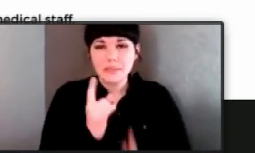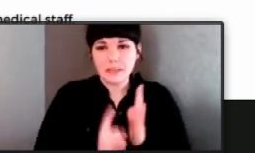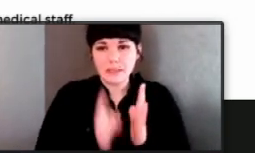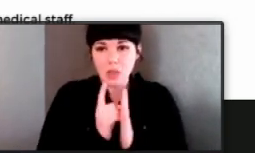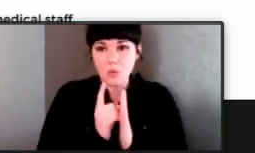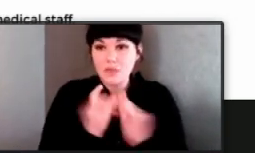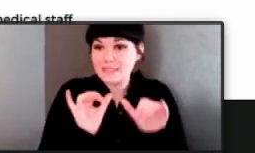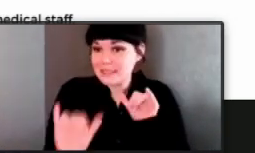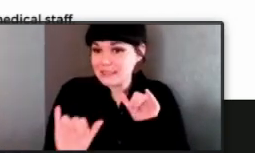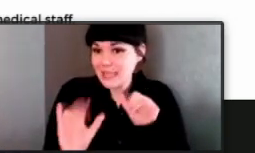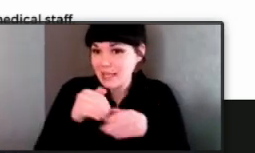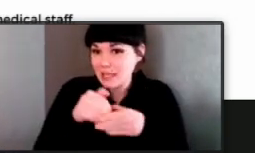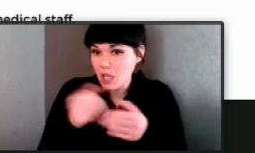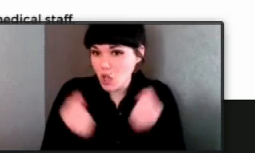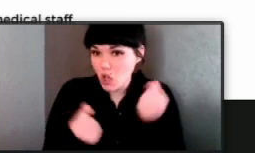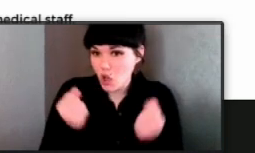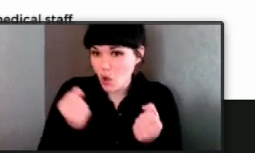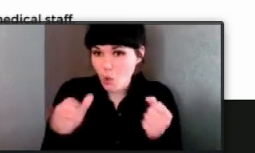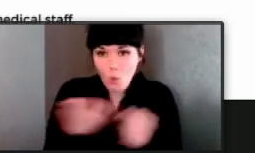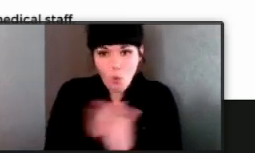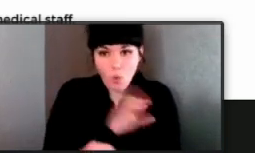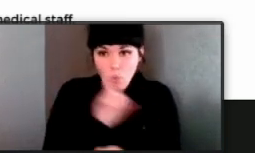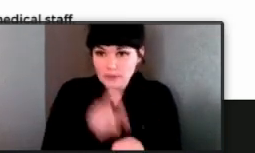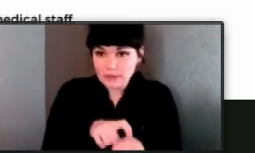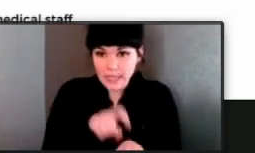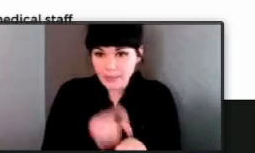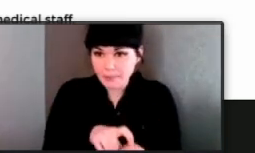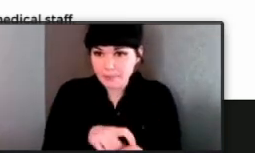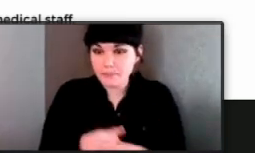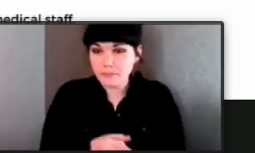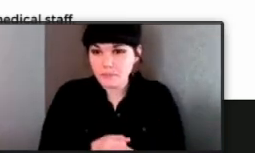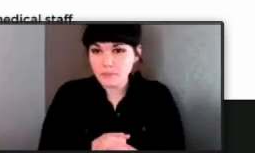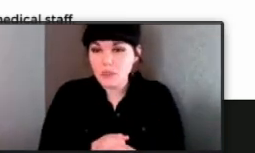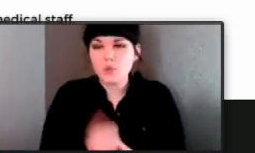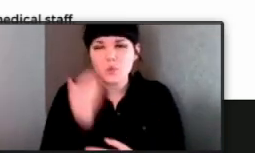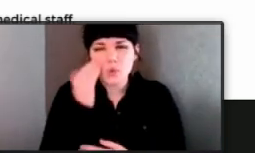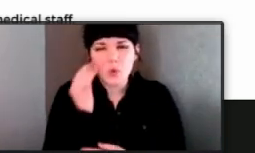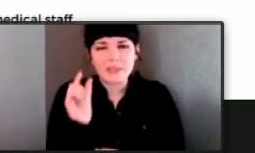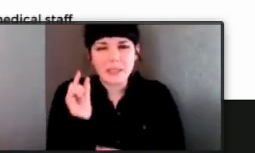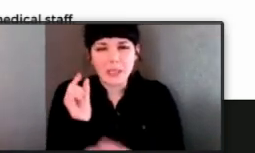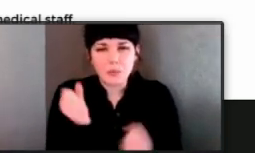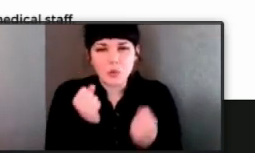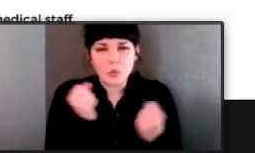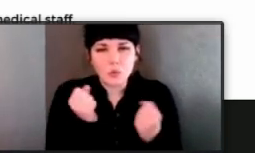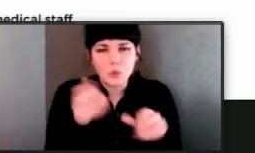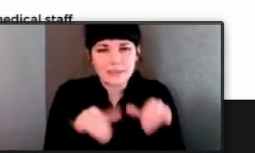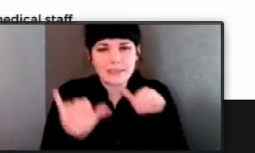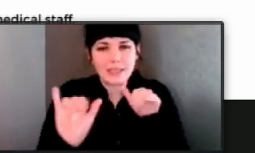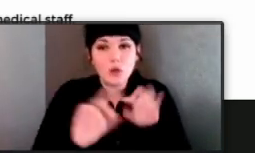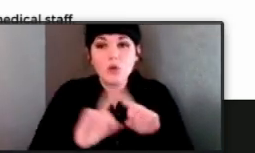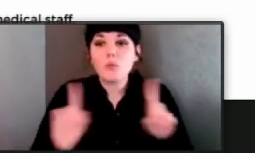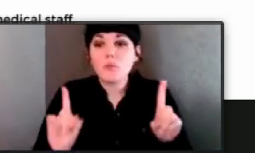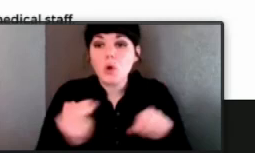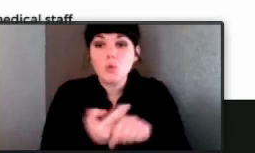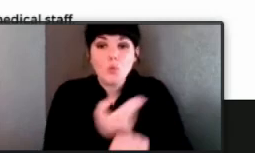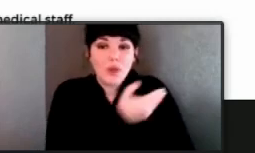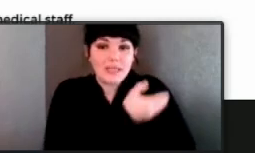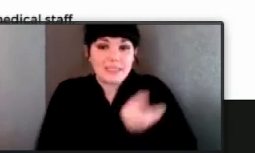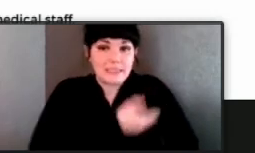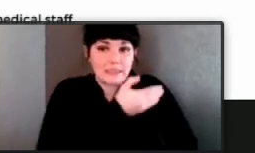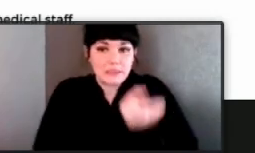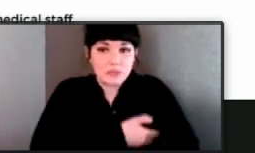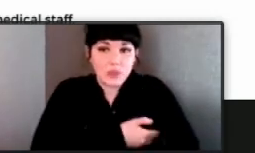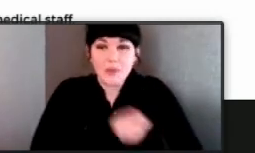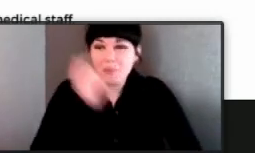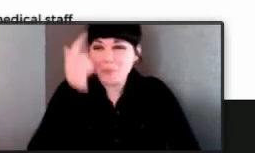it's still a little bit chilly, you can dress in a short sleeve shirt and then wear a jacket on top. It lets our nurses and our medical providers have easy